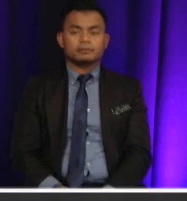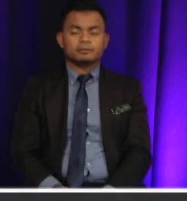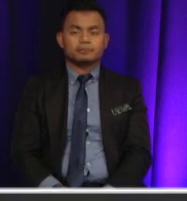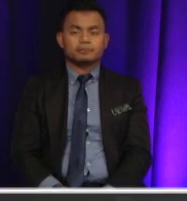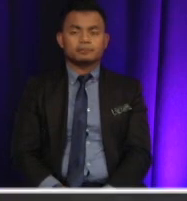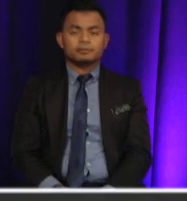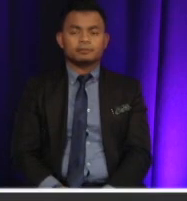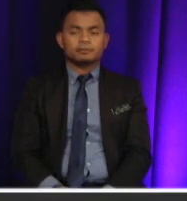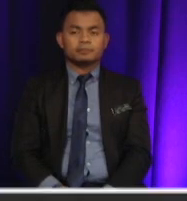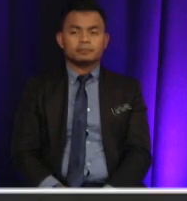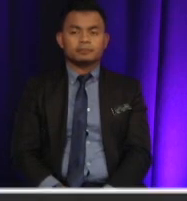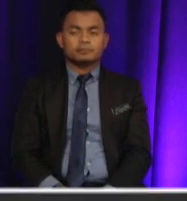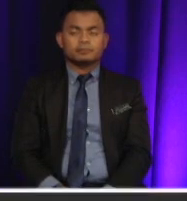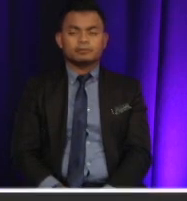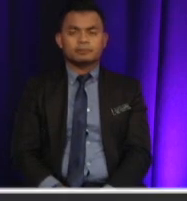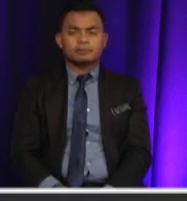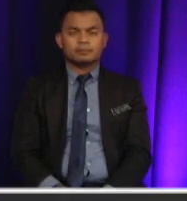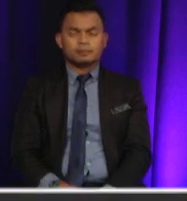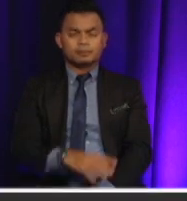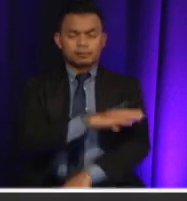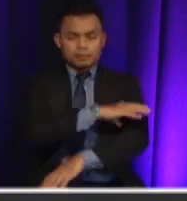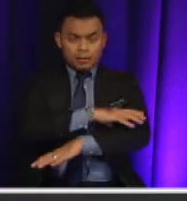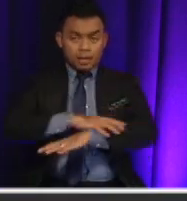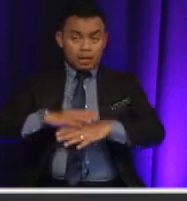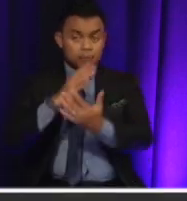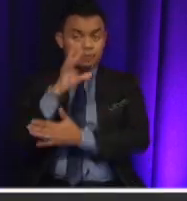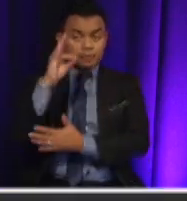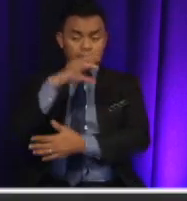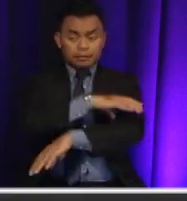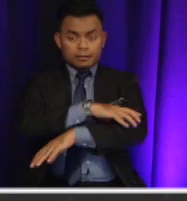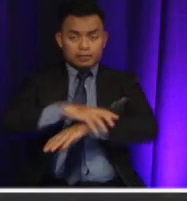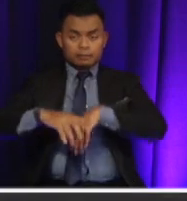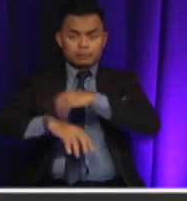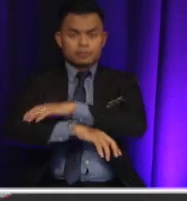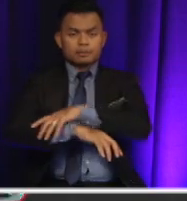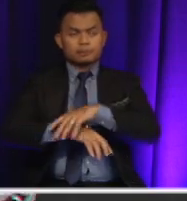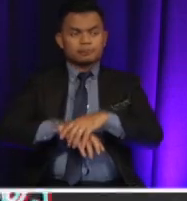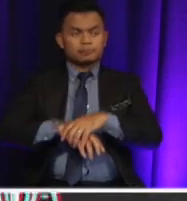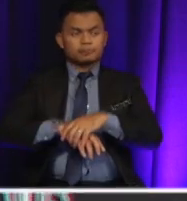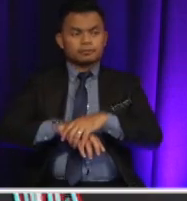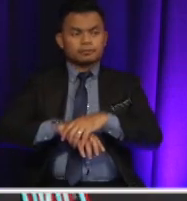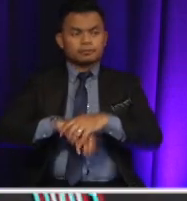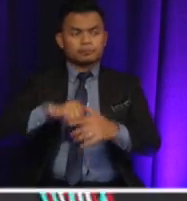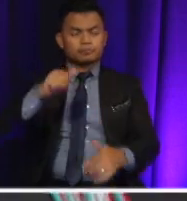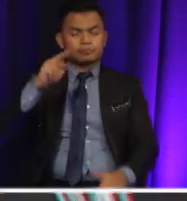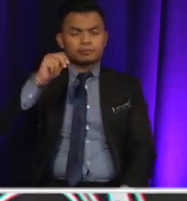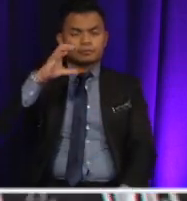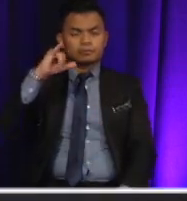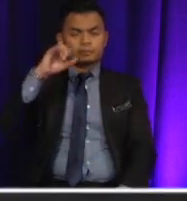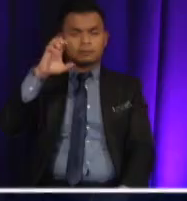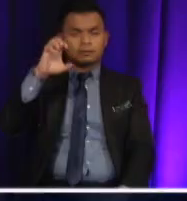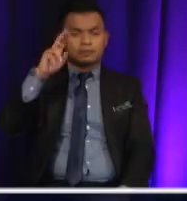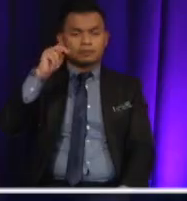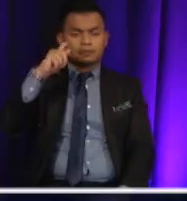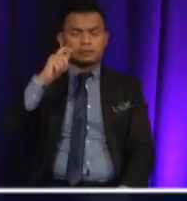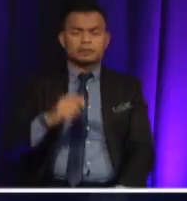2. And the severed arm Severed arm of last year's action. Do you know what man. an action man is? No. It's